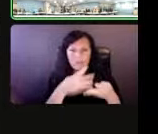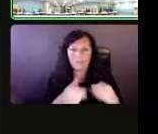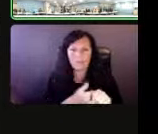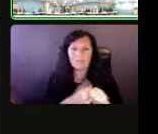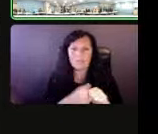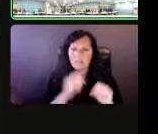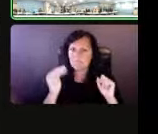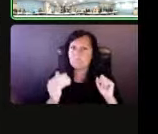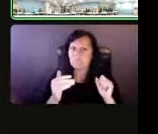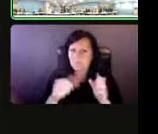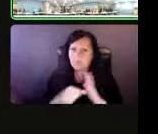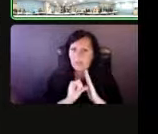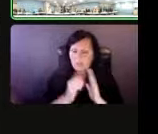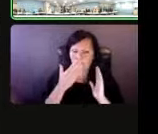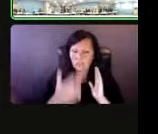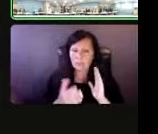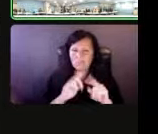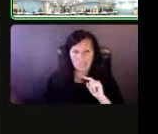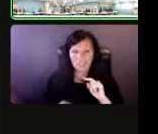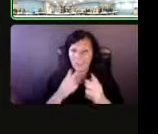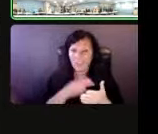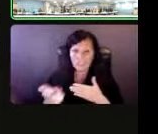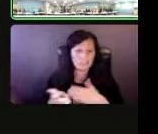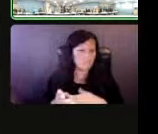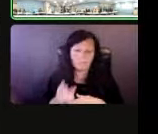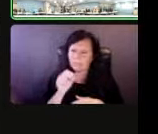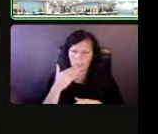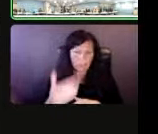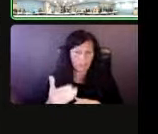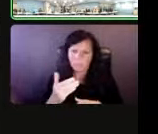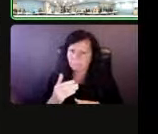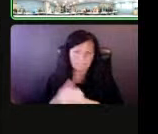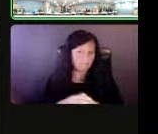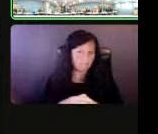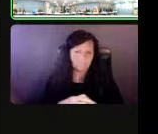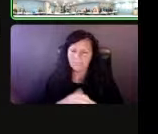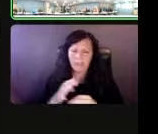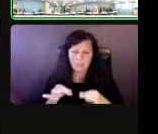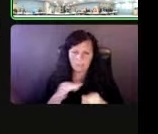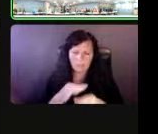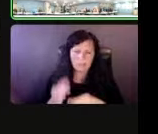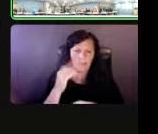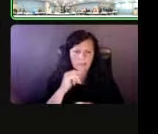I'll show you why it's not as good as it looks here in a couple slides.